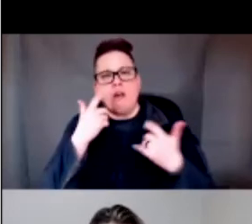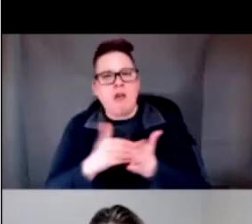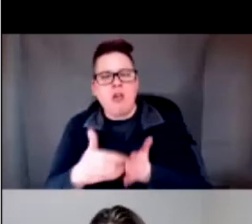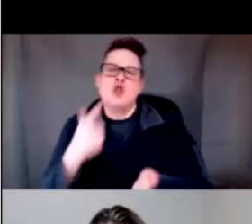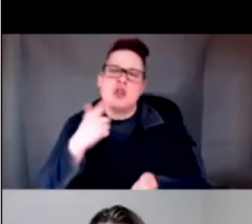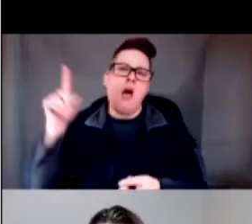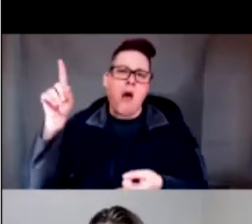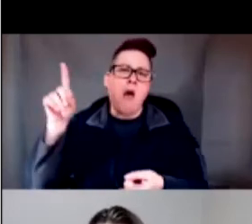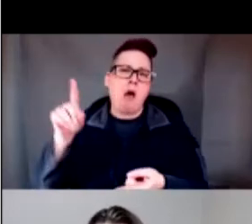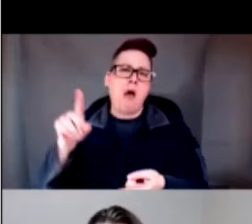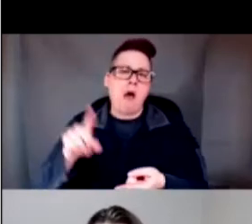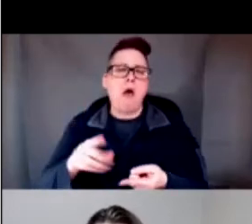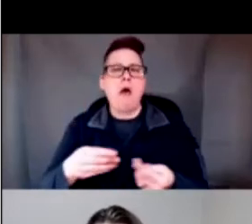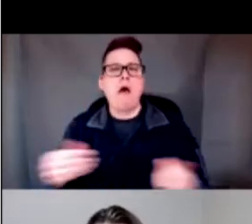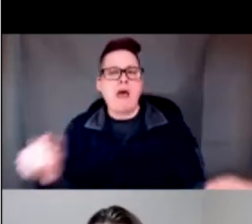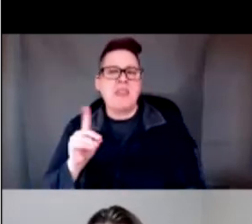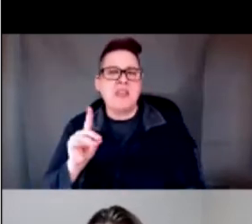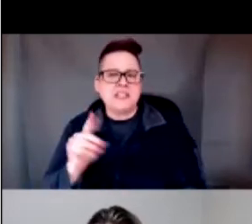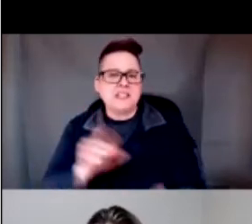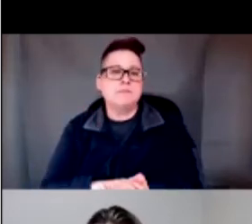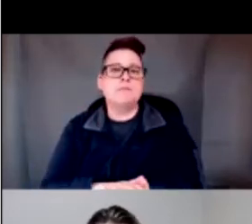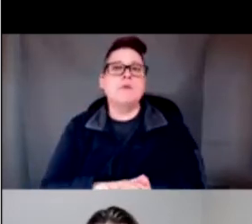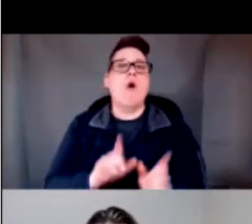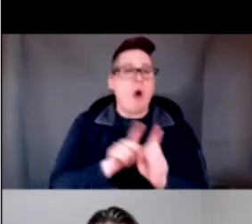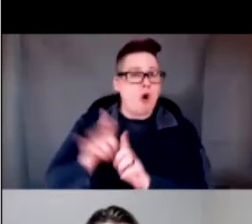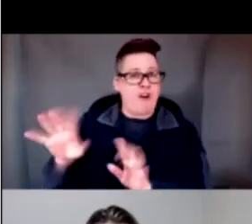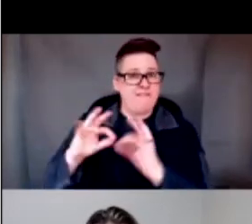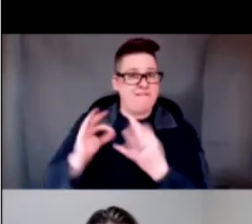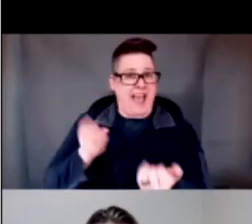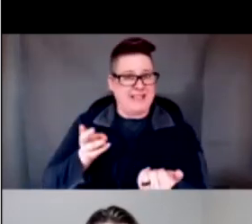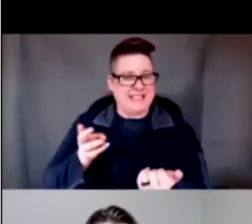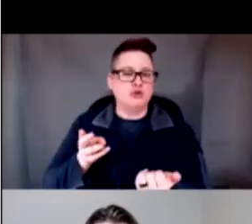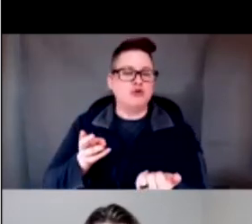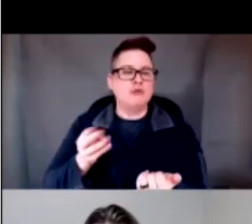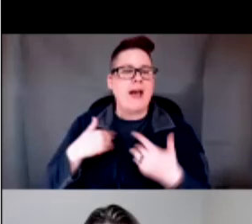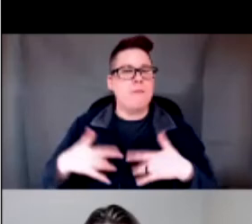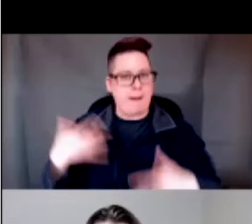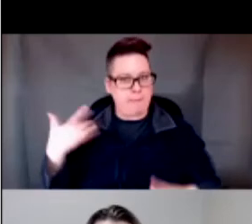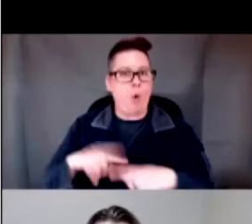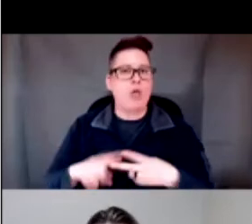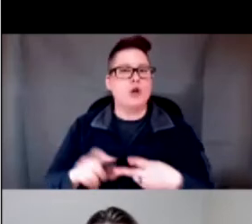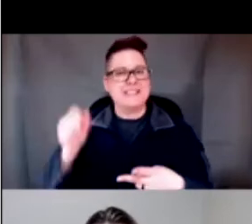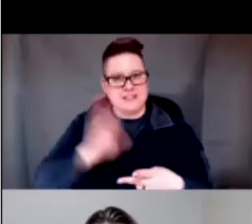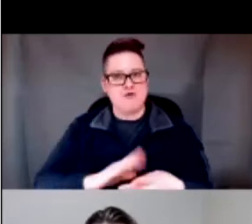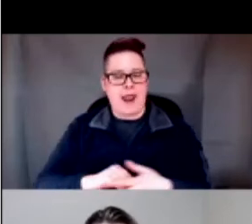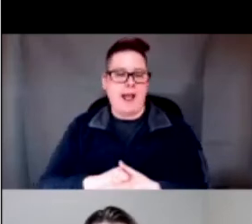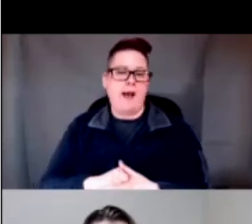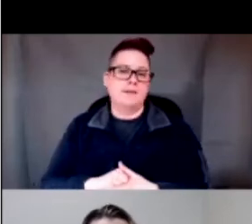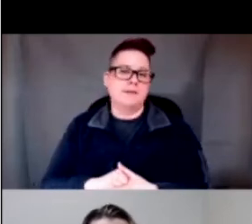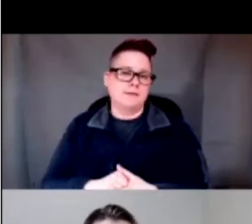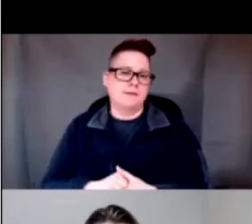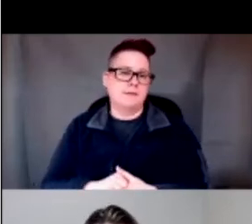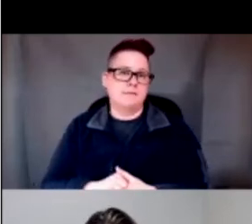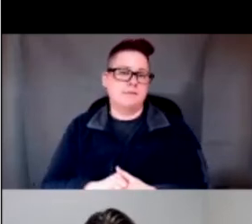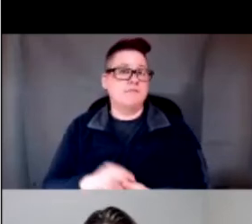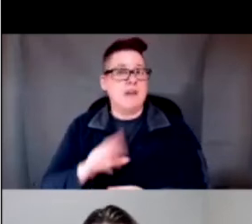over time. She also has a family history that's significant for bipolar disorder and schizophrenia. She never